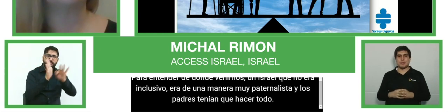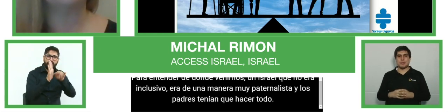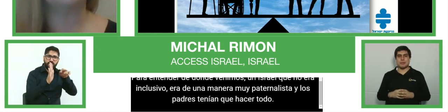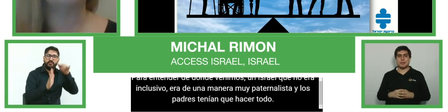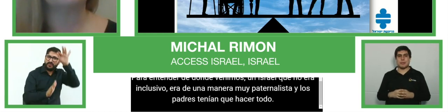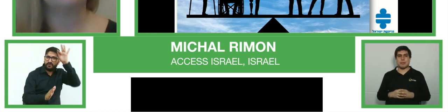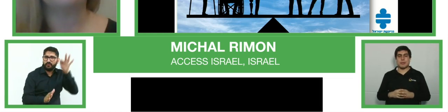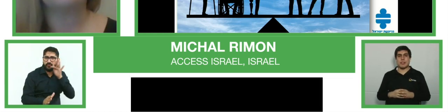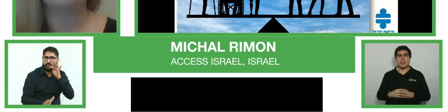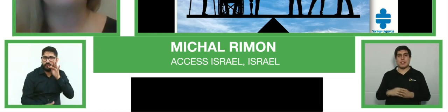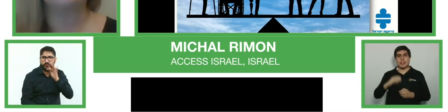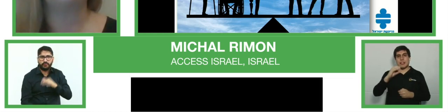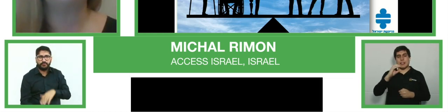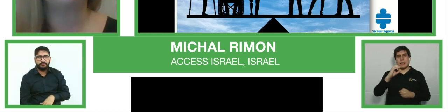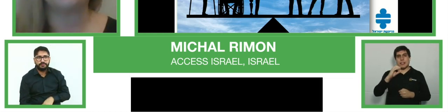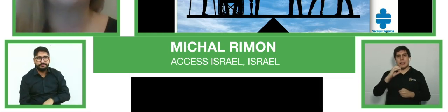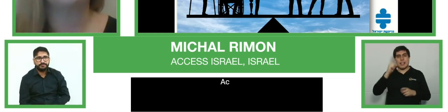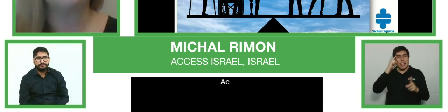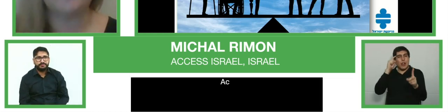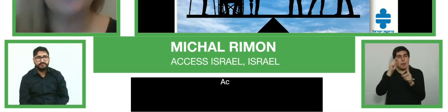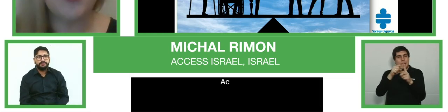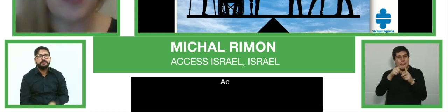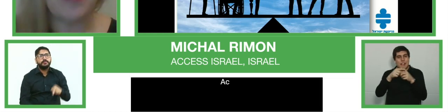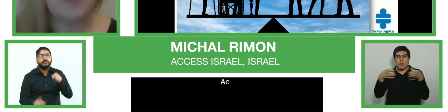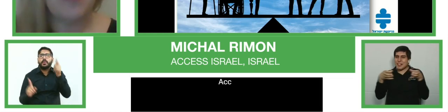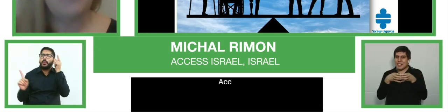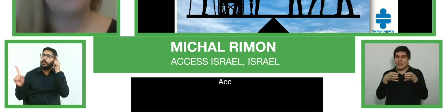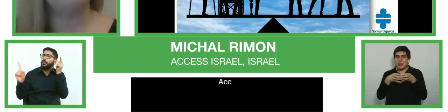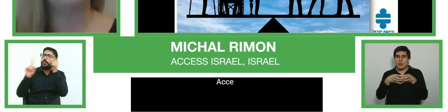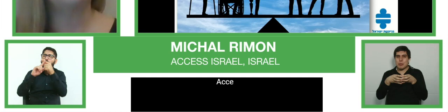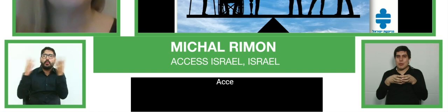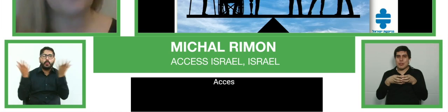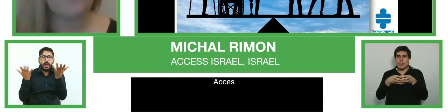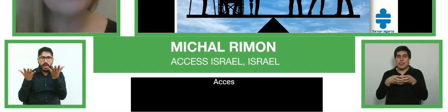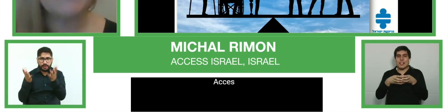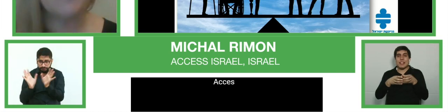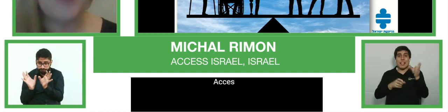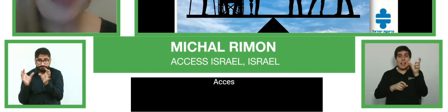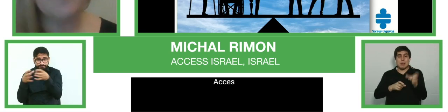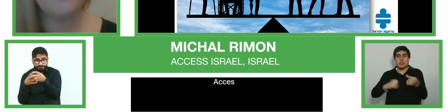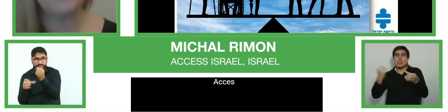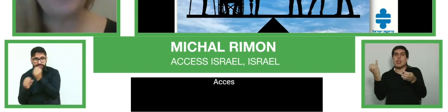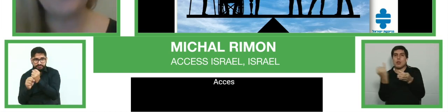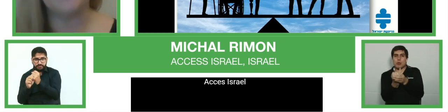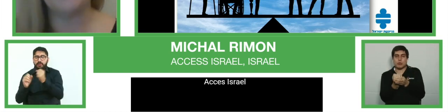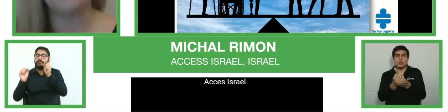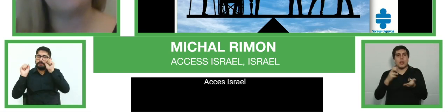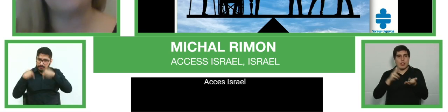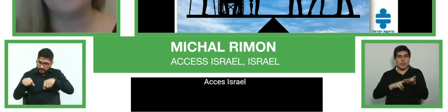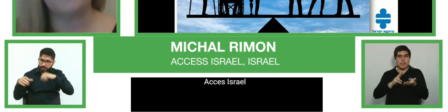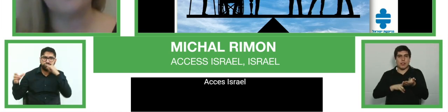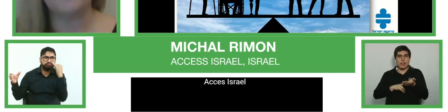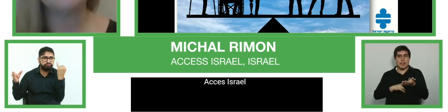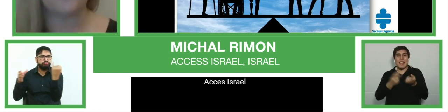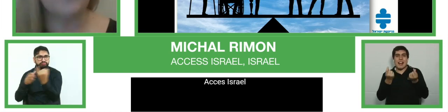inclusion, improving the quality of life for people with disabilities, all disabilities in all areas of